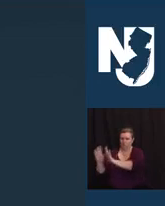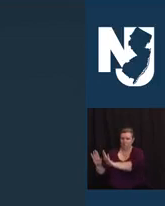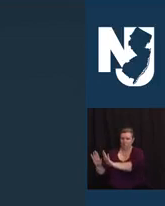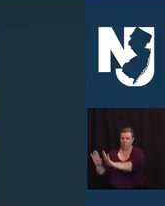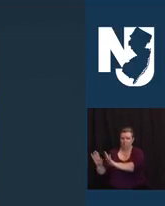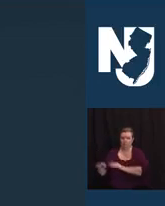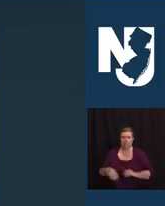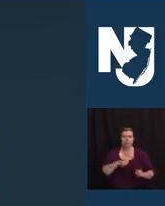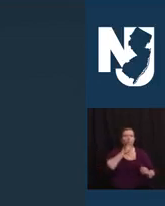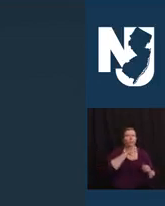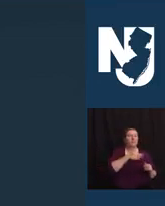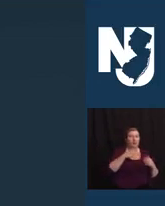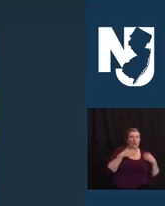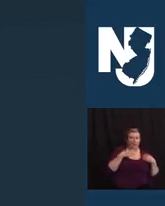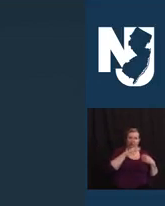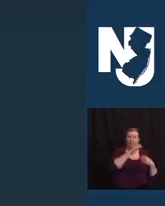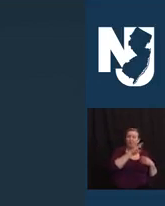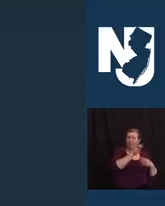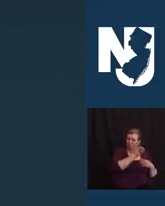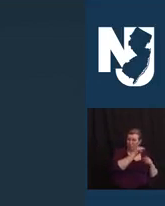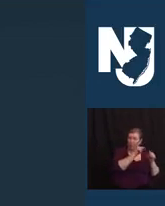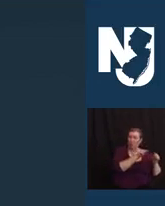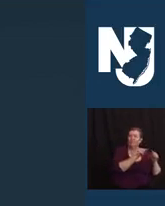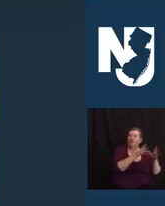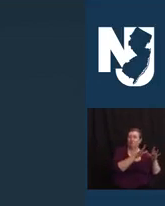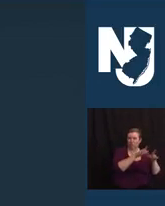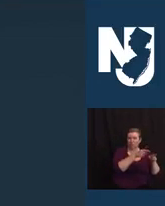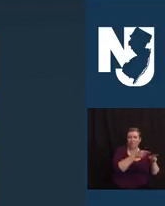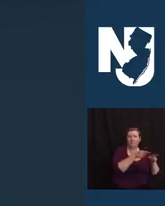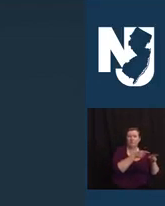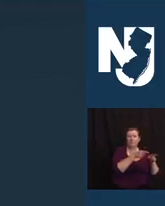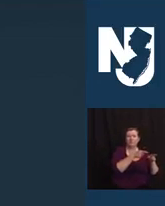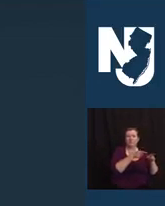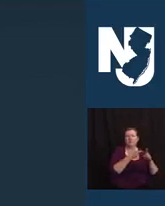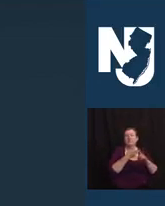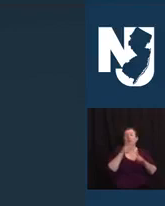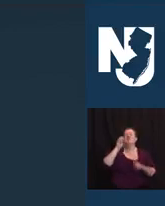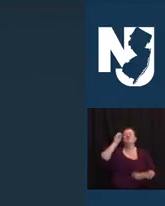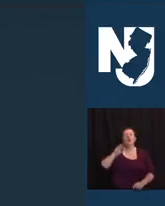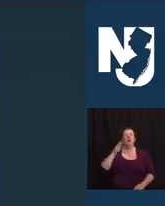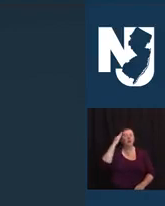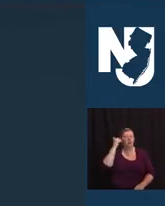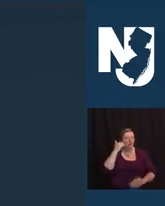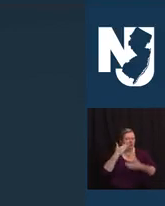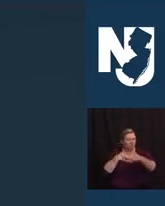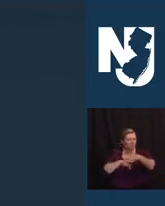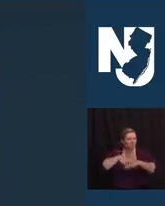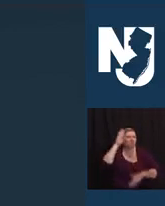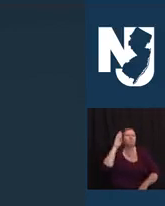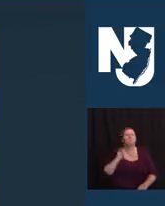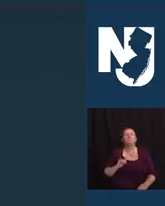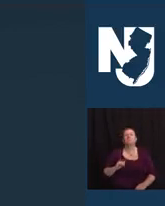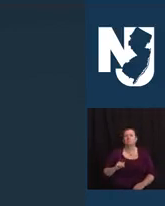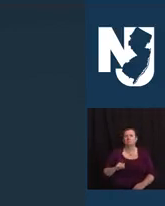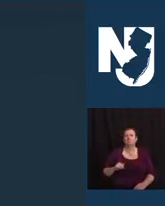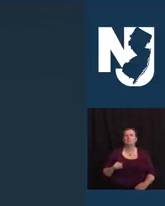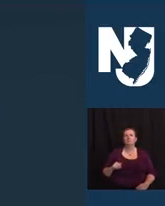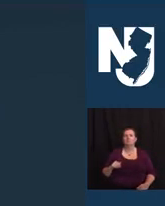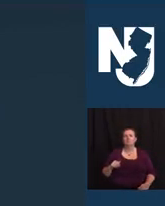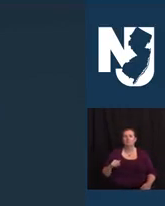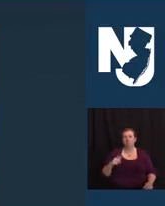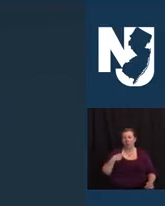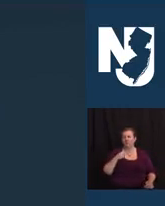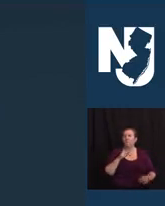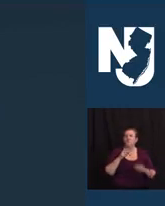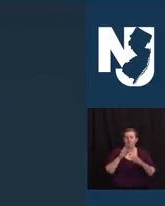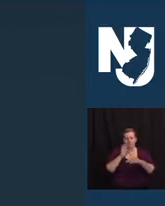cancer. A native of South Korea, where she raised her brothers and ran the family's rice business after the deaths of her parents, she found